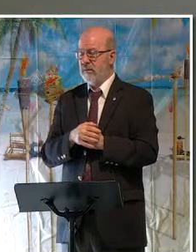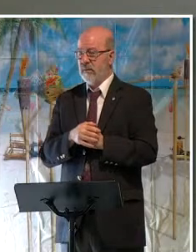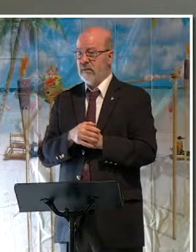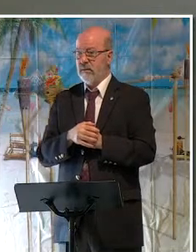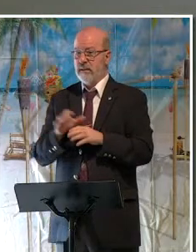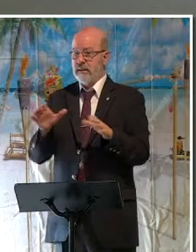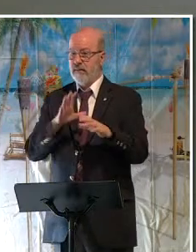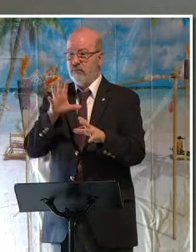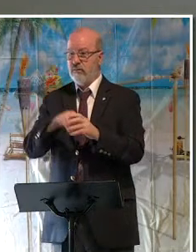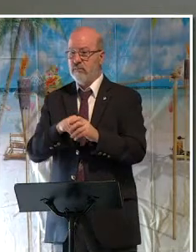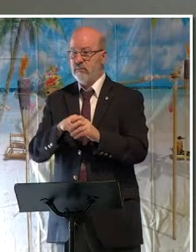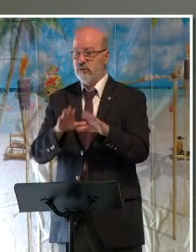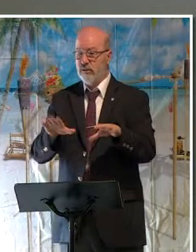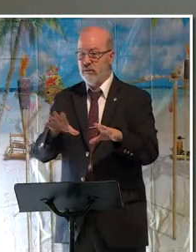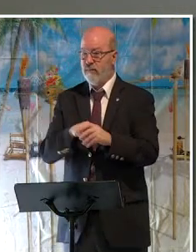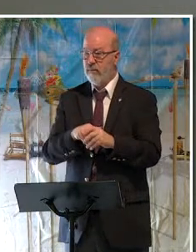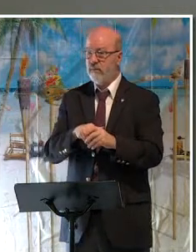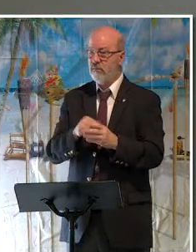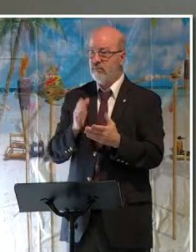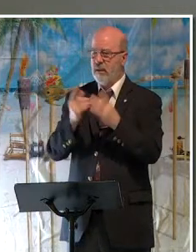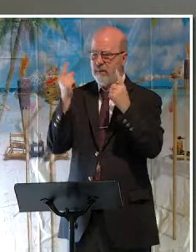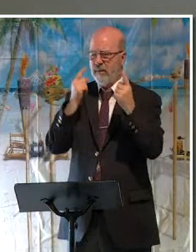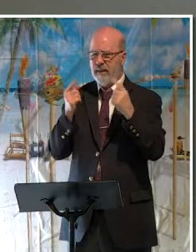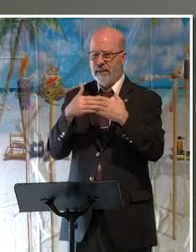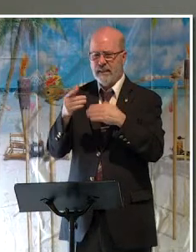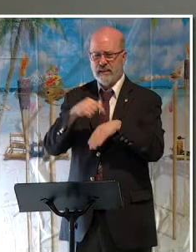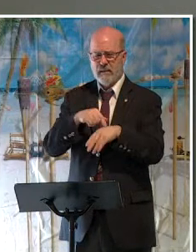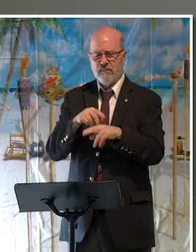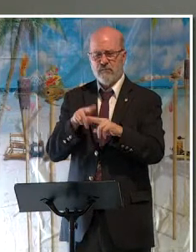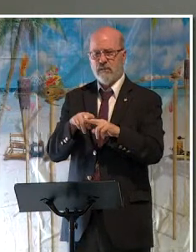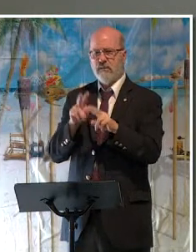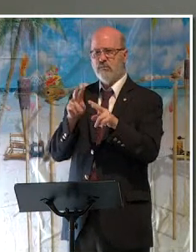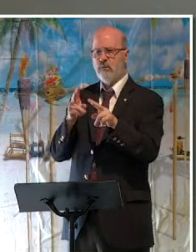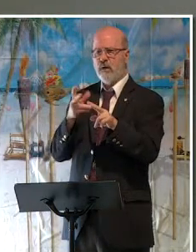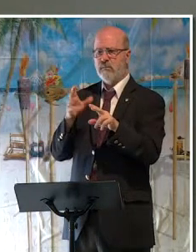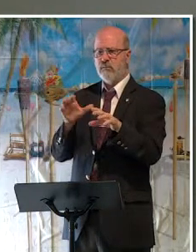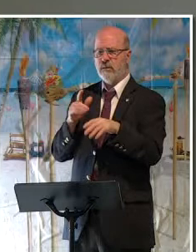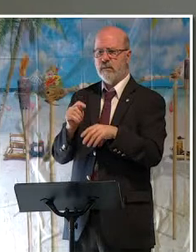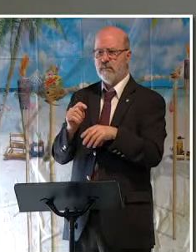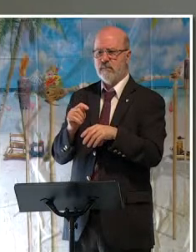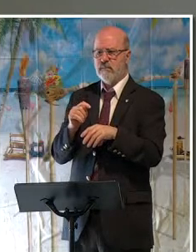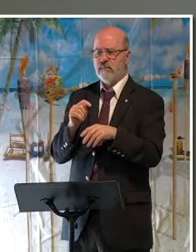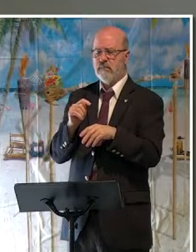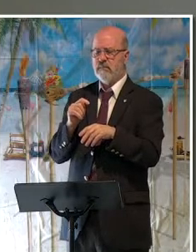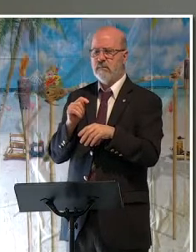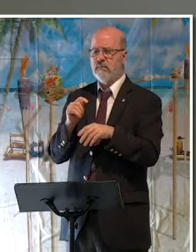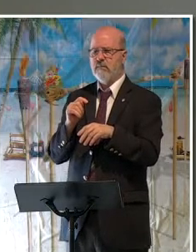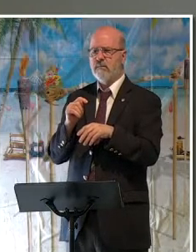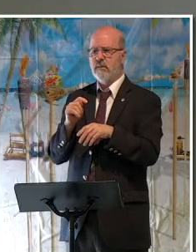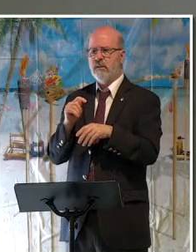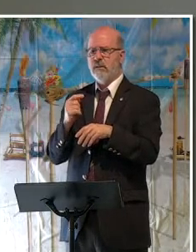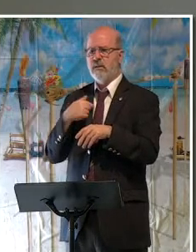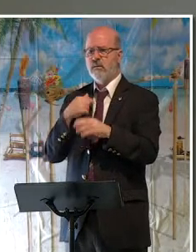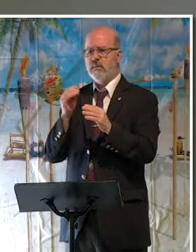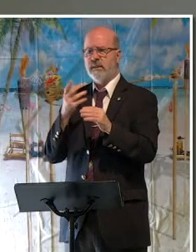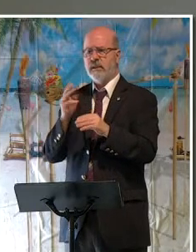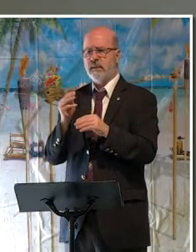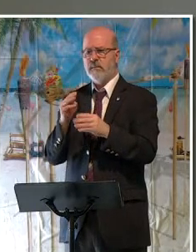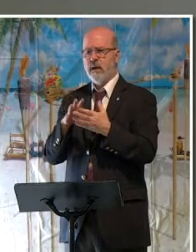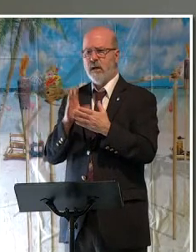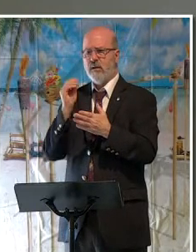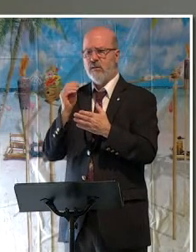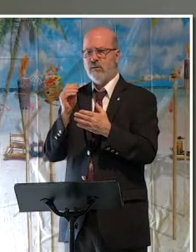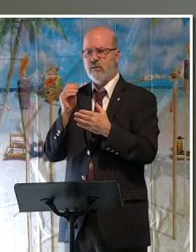The activities your kids are involved in, you stop and think about it next time you're sitting there watching them do it. Say, what am I teaching them here? Are they